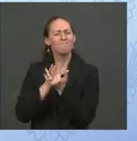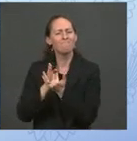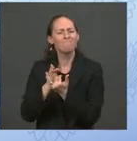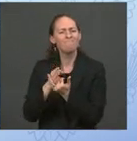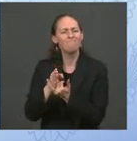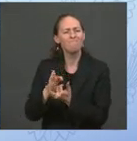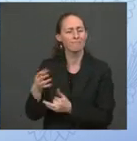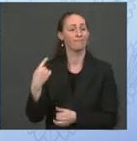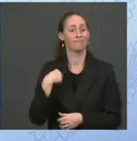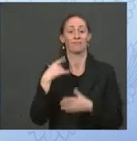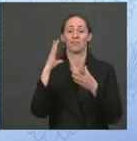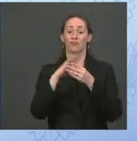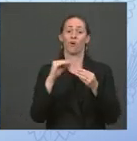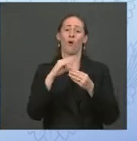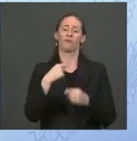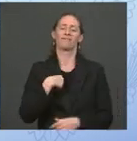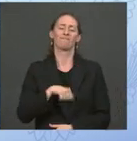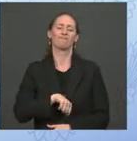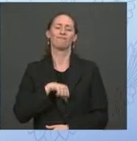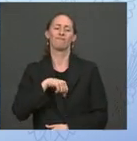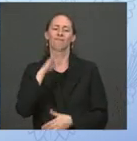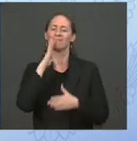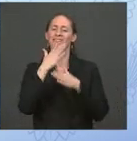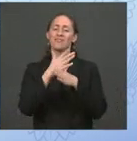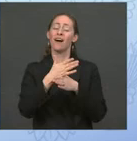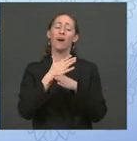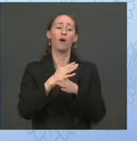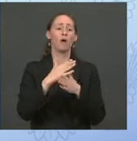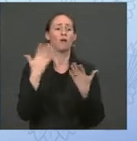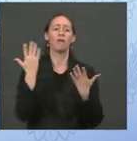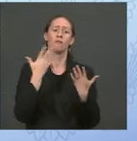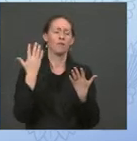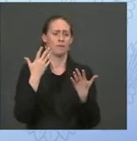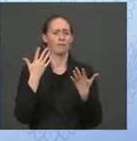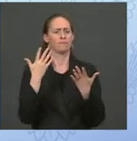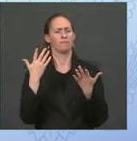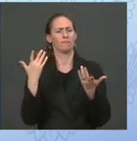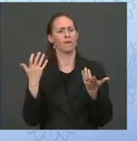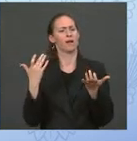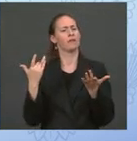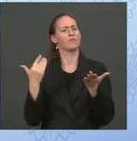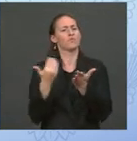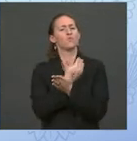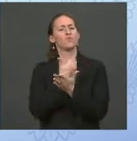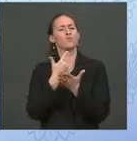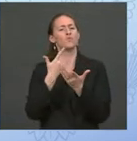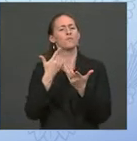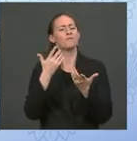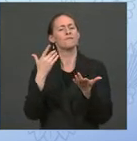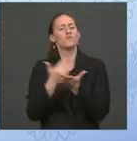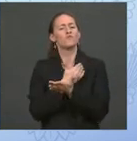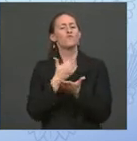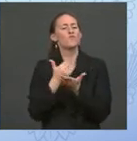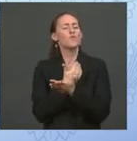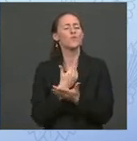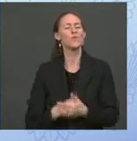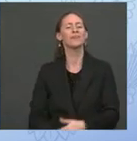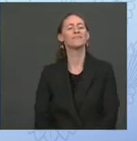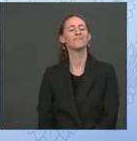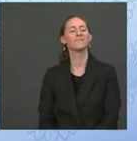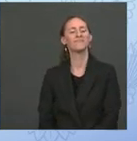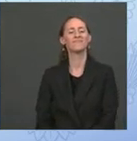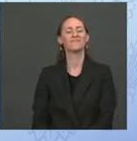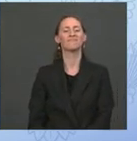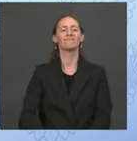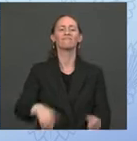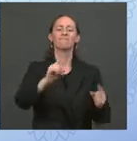our focus is to renew the promise of equity and excellence for all children in every school across the country. We know that the